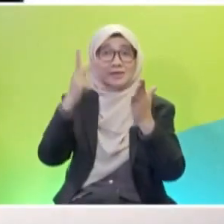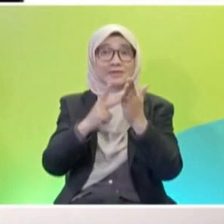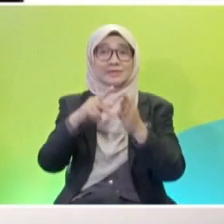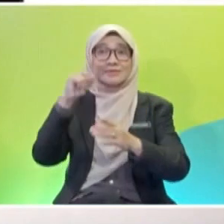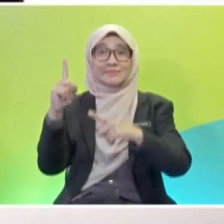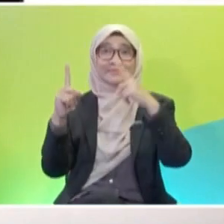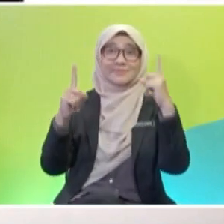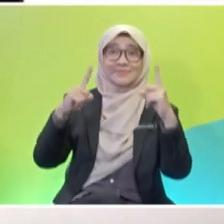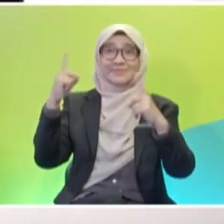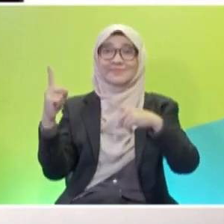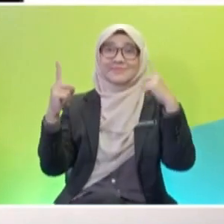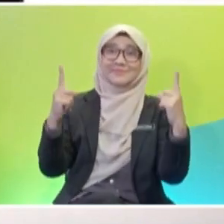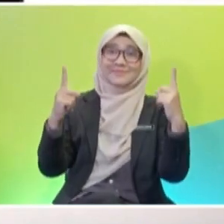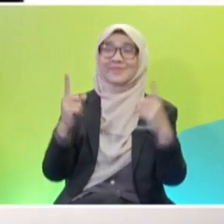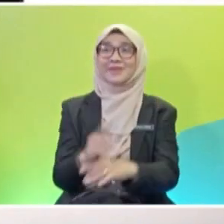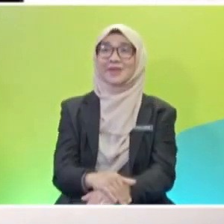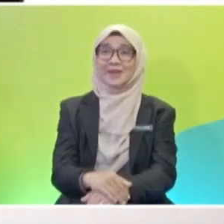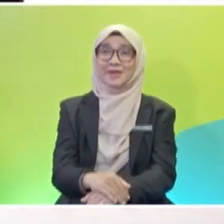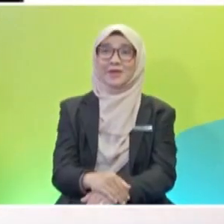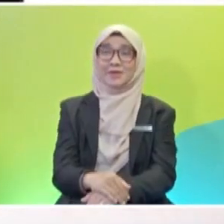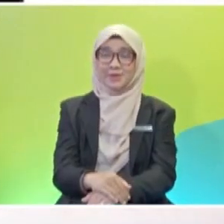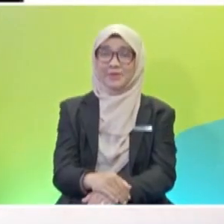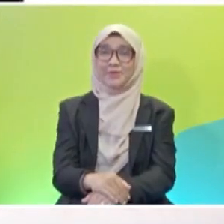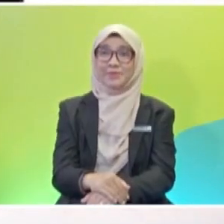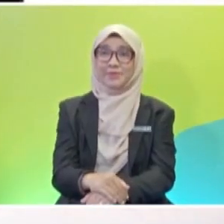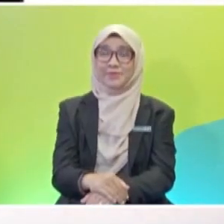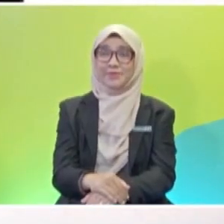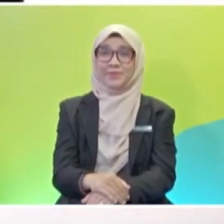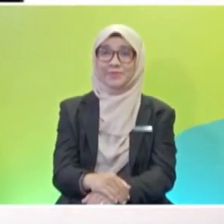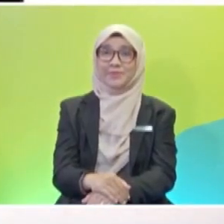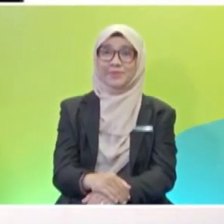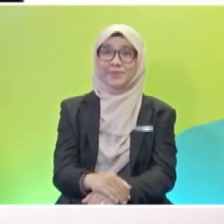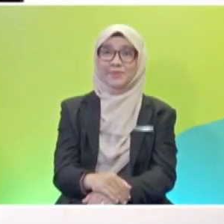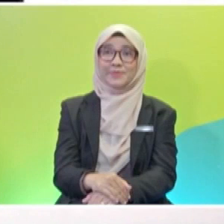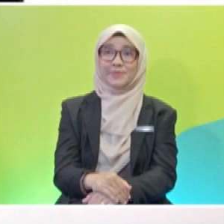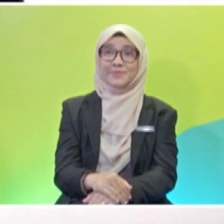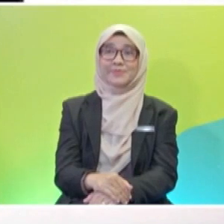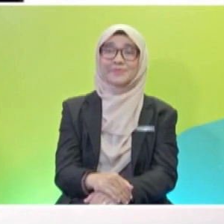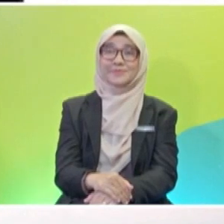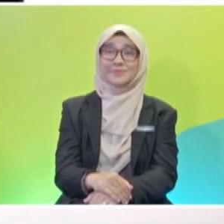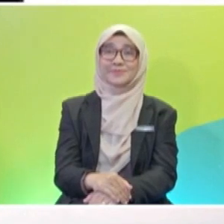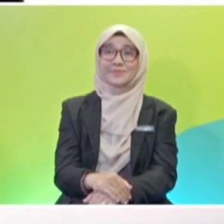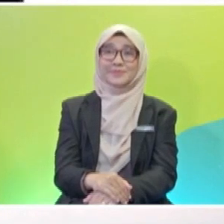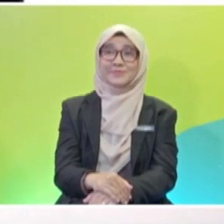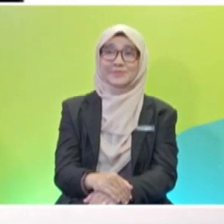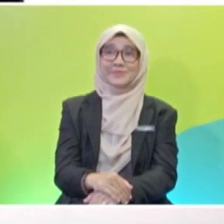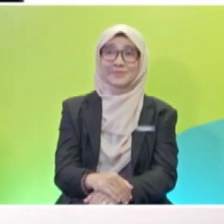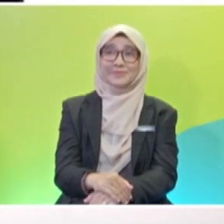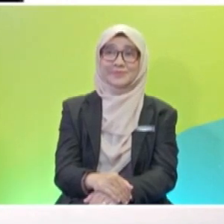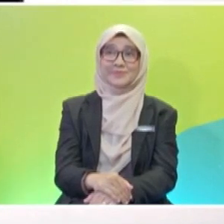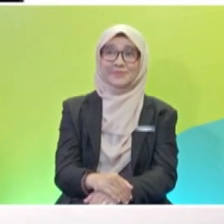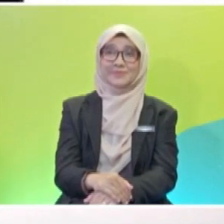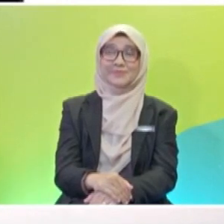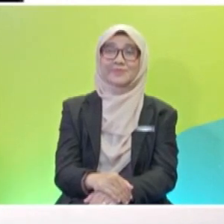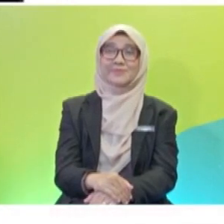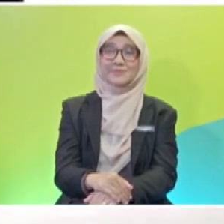start with the one at the top left, that's Doshrina. Hi. And then next to her is